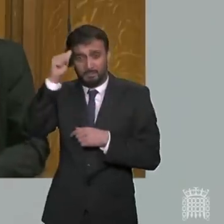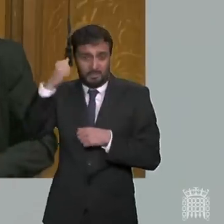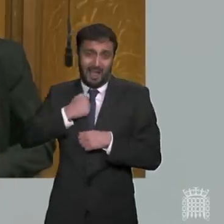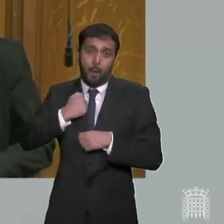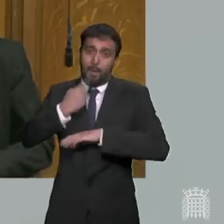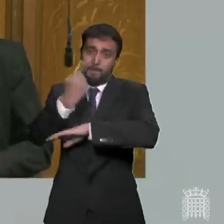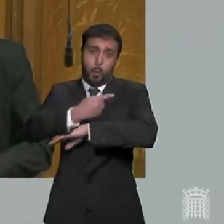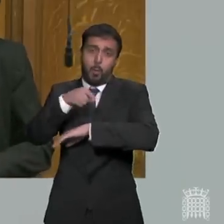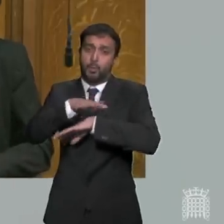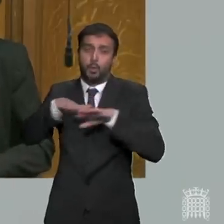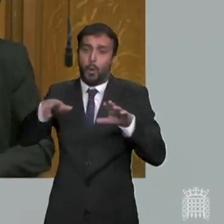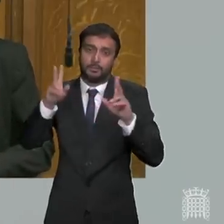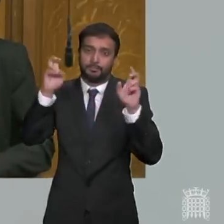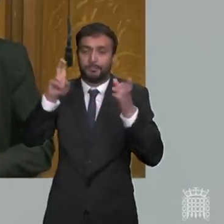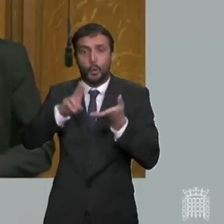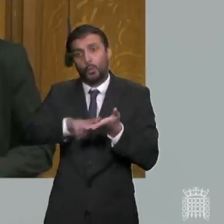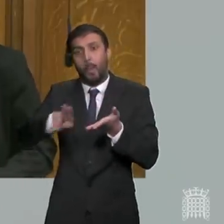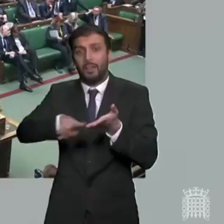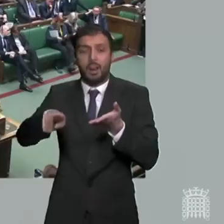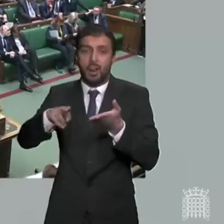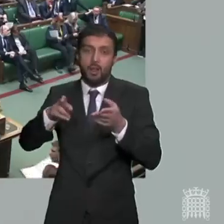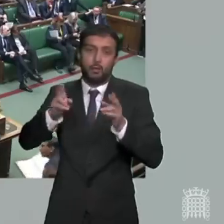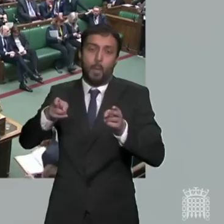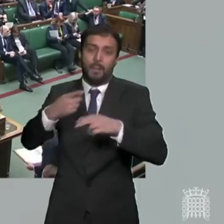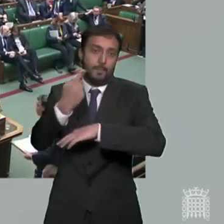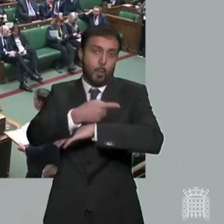the Prime Minister commit to scrapping this unworkable proposal?